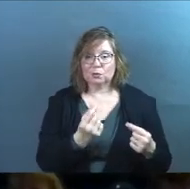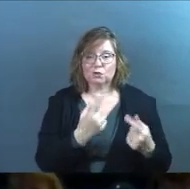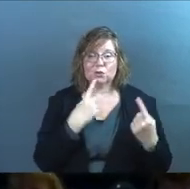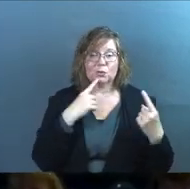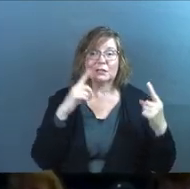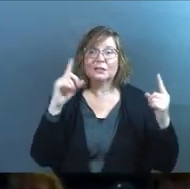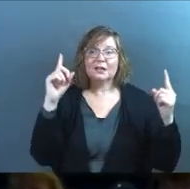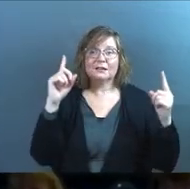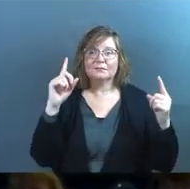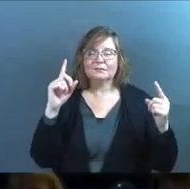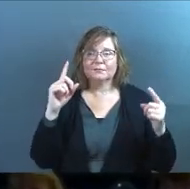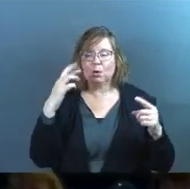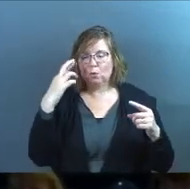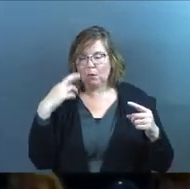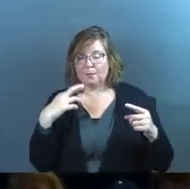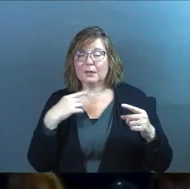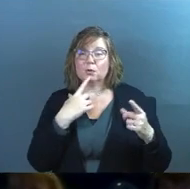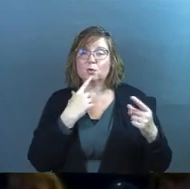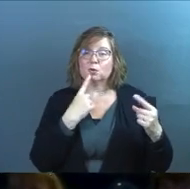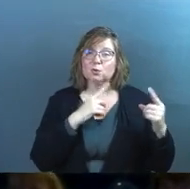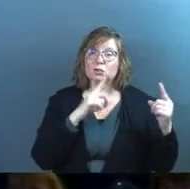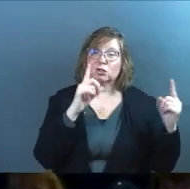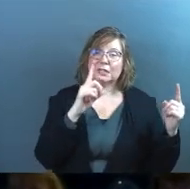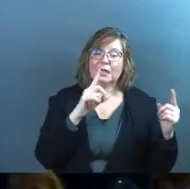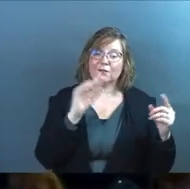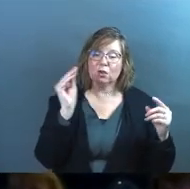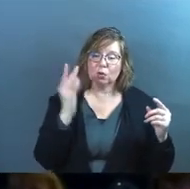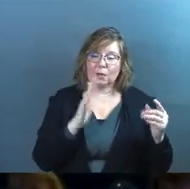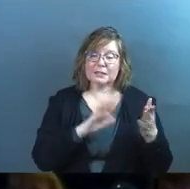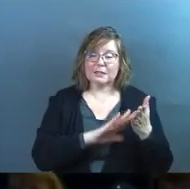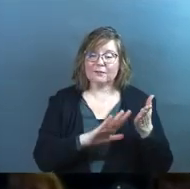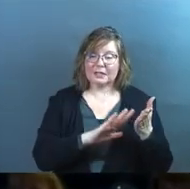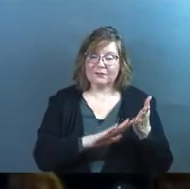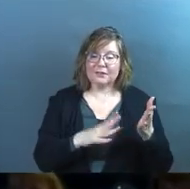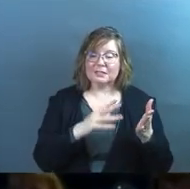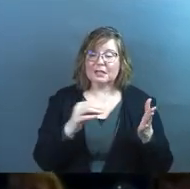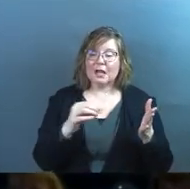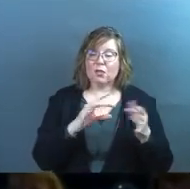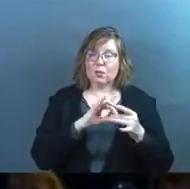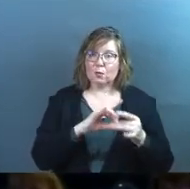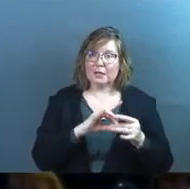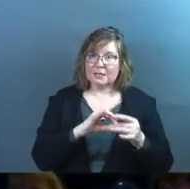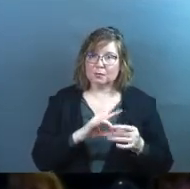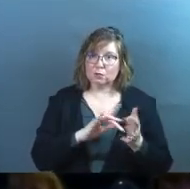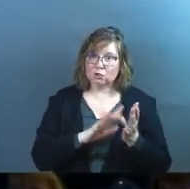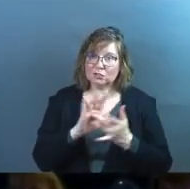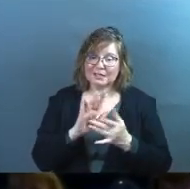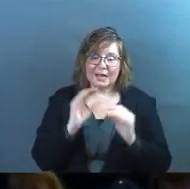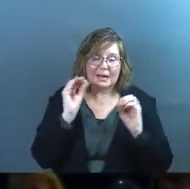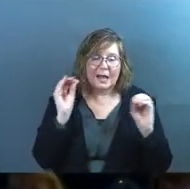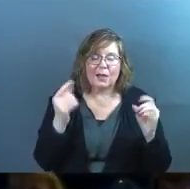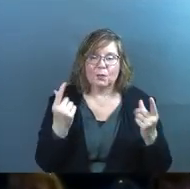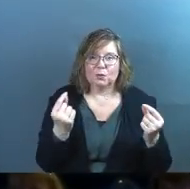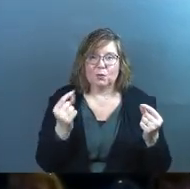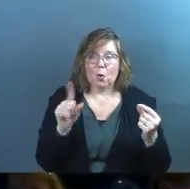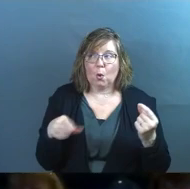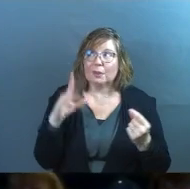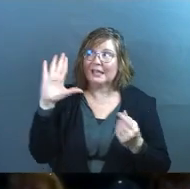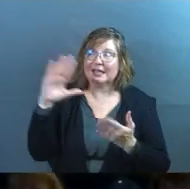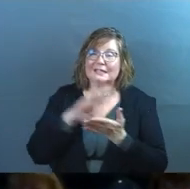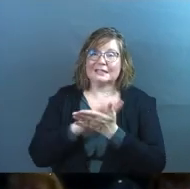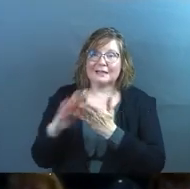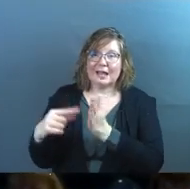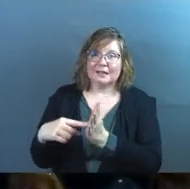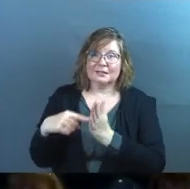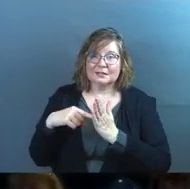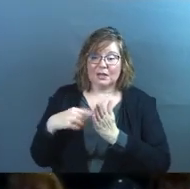to achieve this, or in Romans, excuse me, that we can do to achieve the grace and the forgiveness and the relationship with Jesus. Nothing, just his kindness.